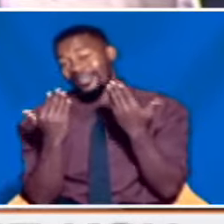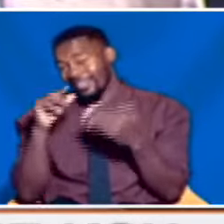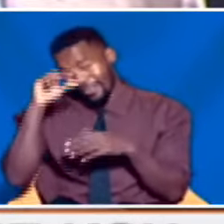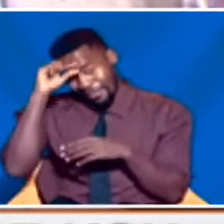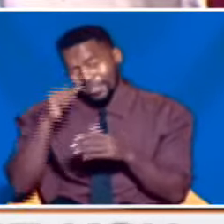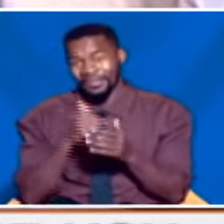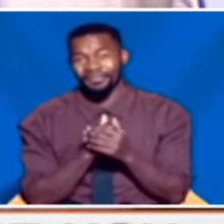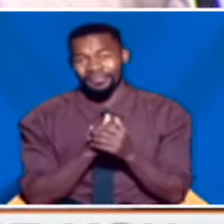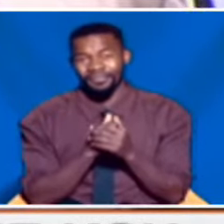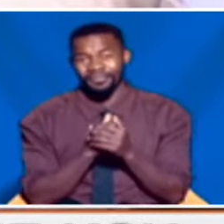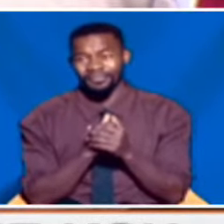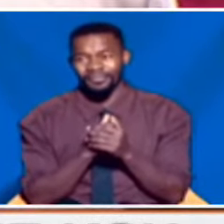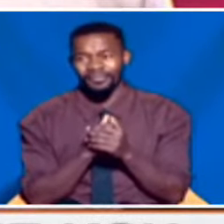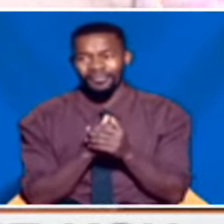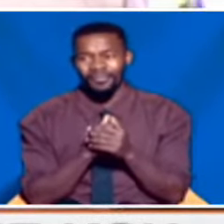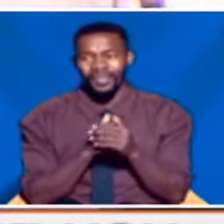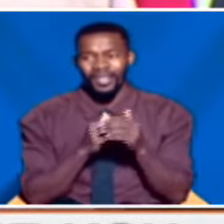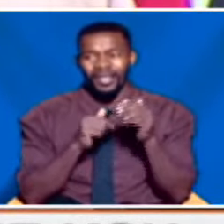So